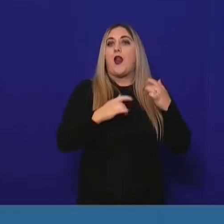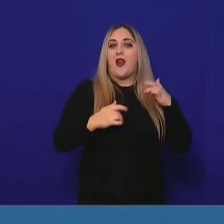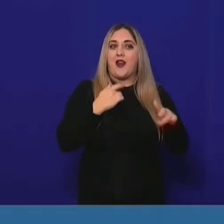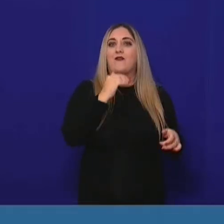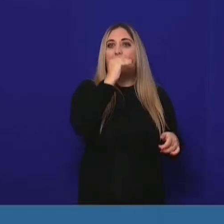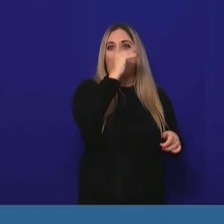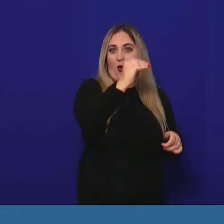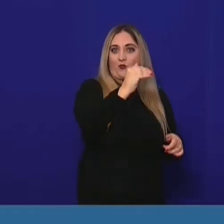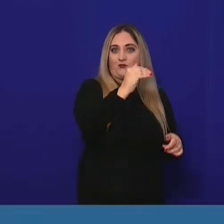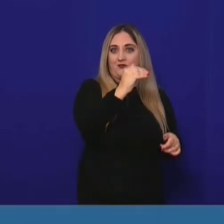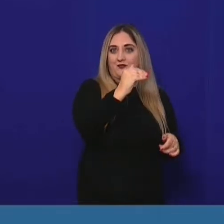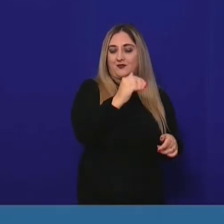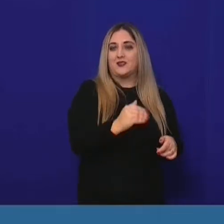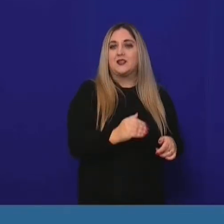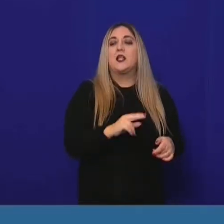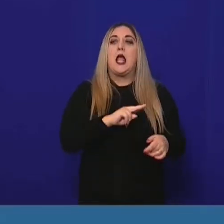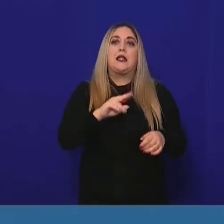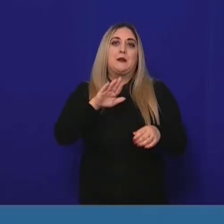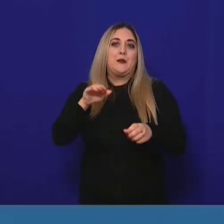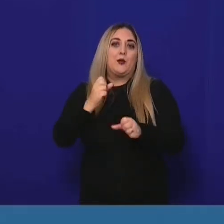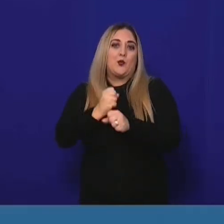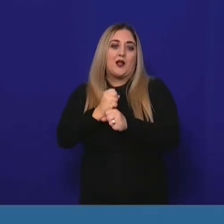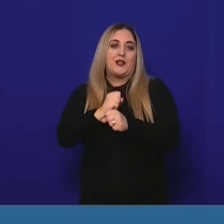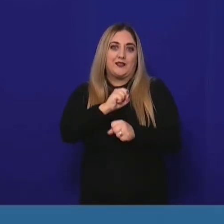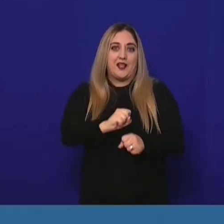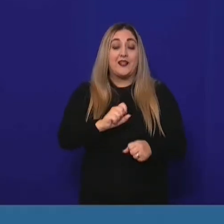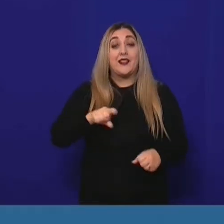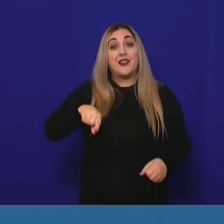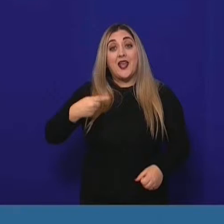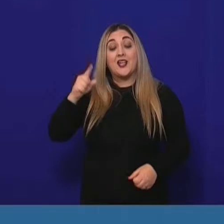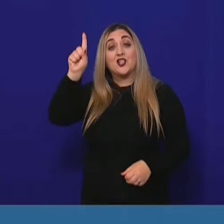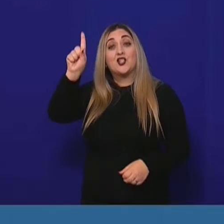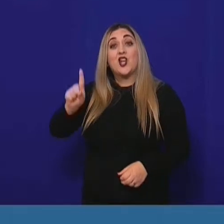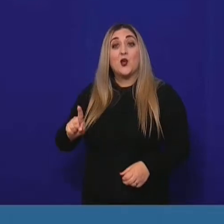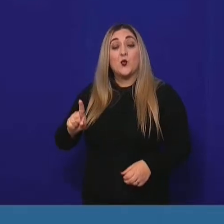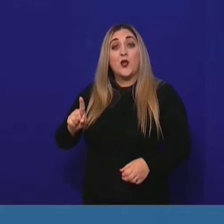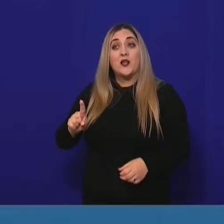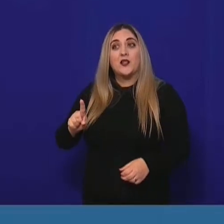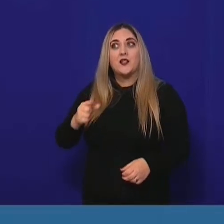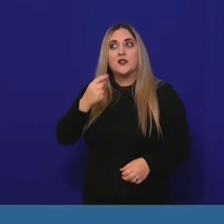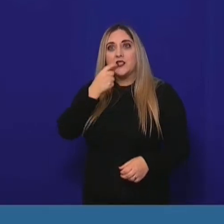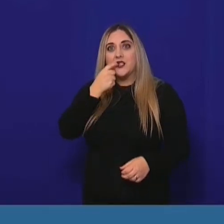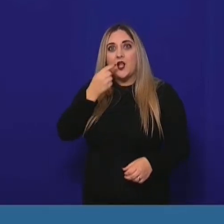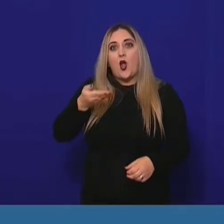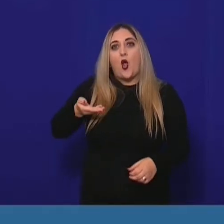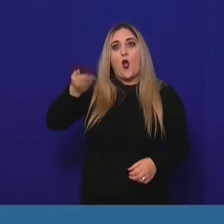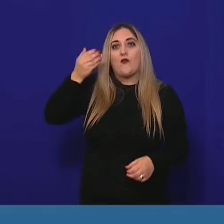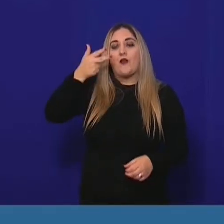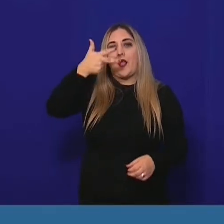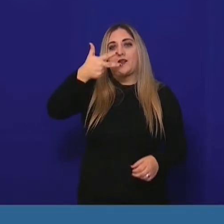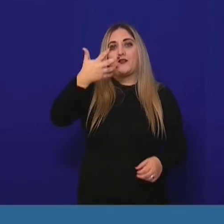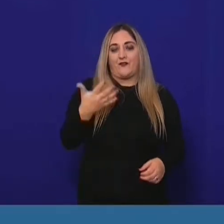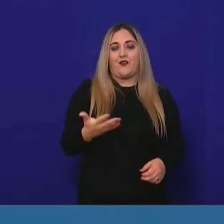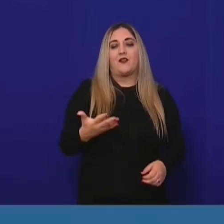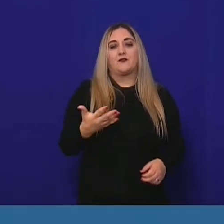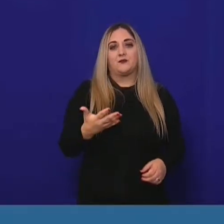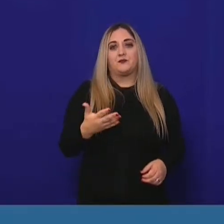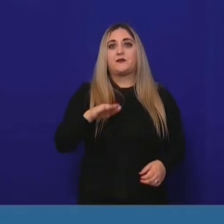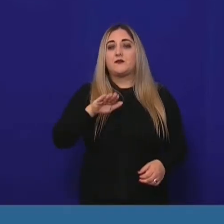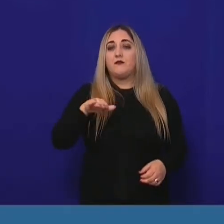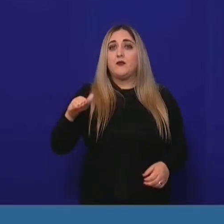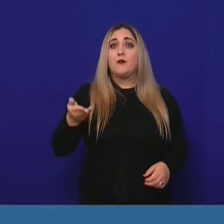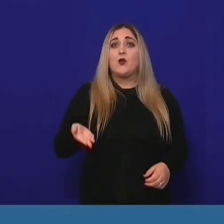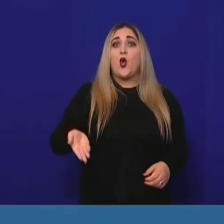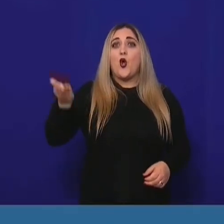who take care of them. And from January, we will start vaccinating people over 85. The people who are over 85